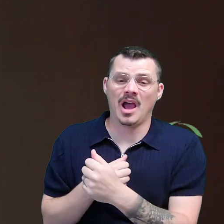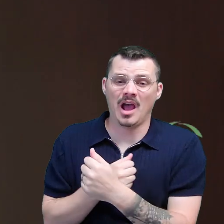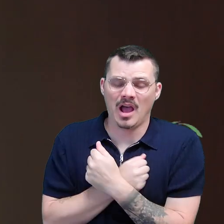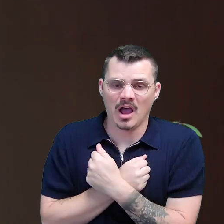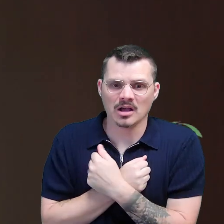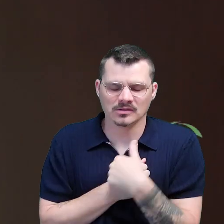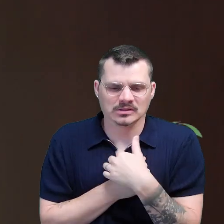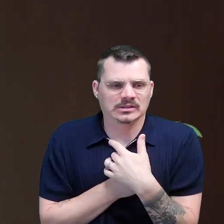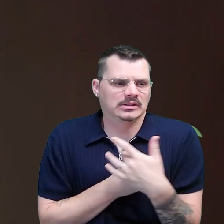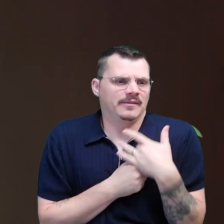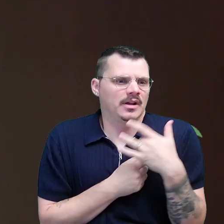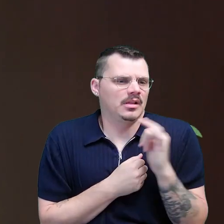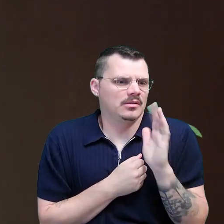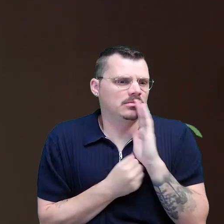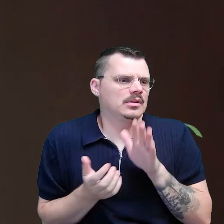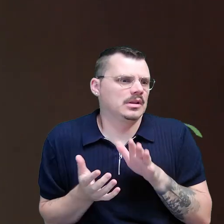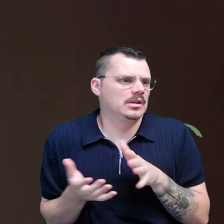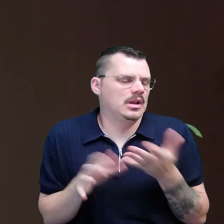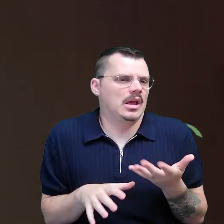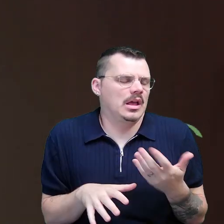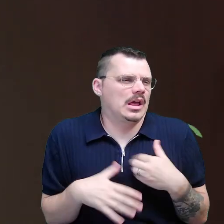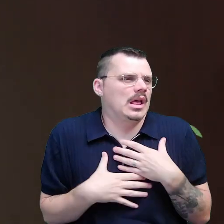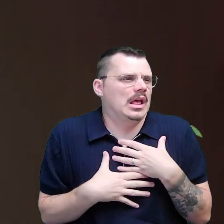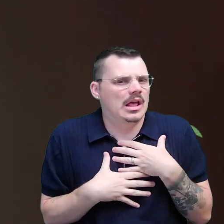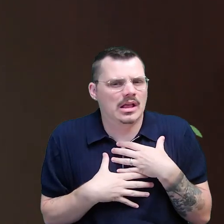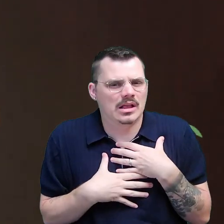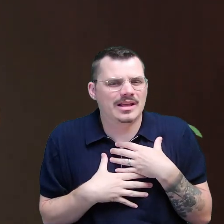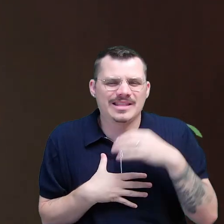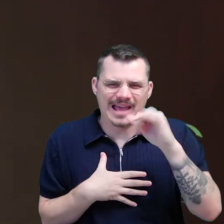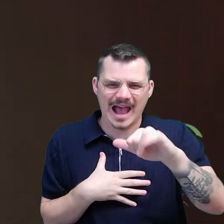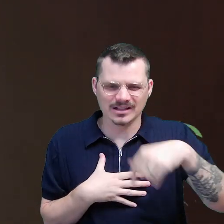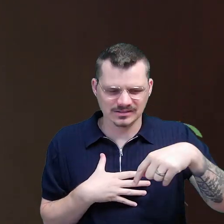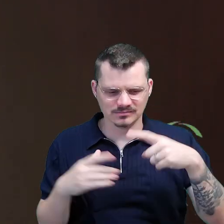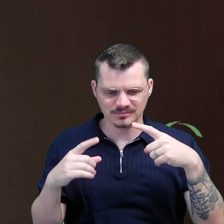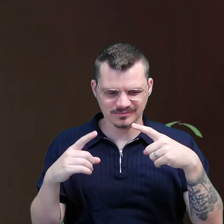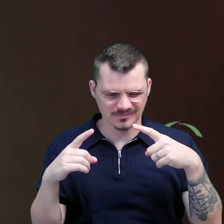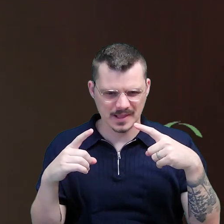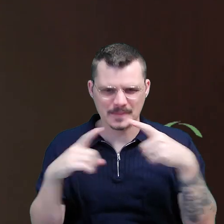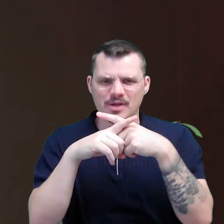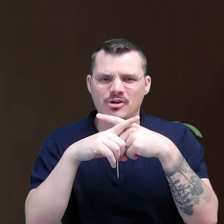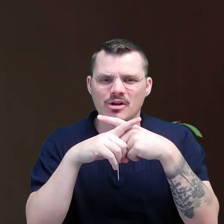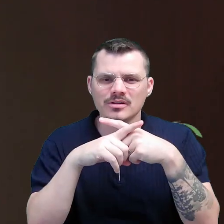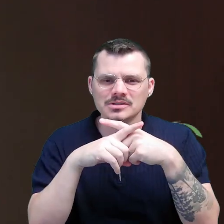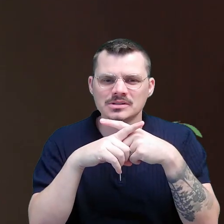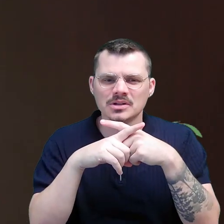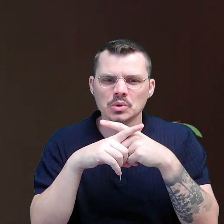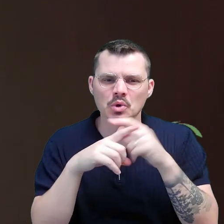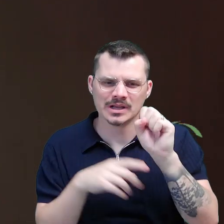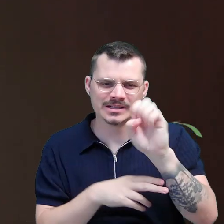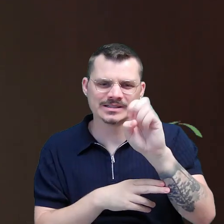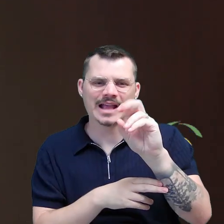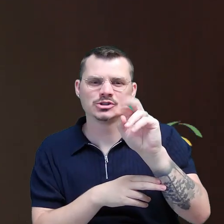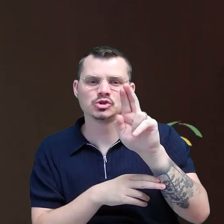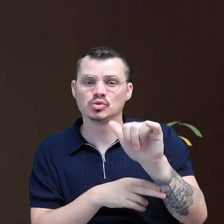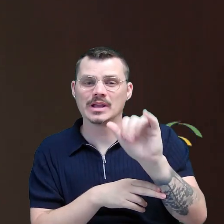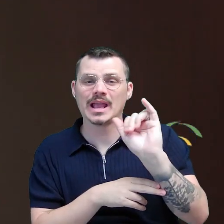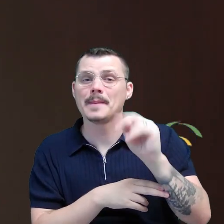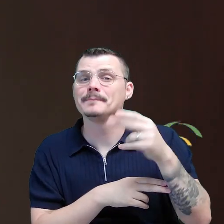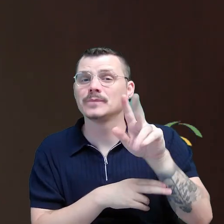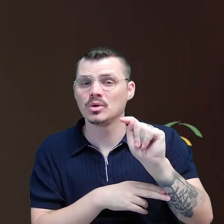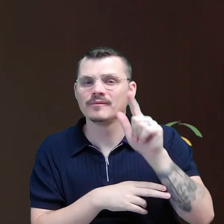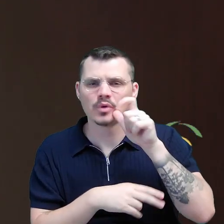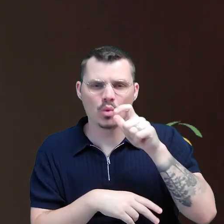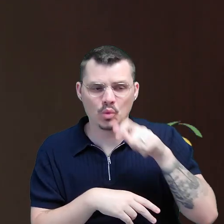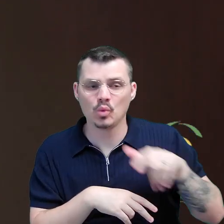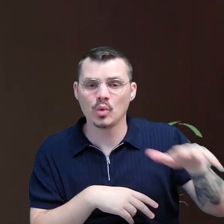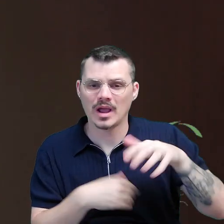die. That is the paradox of sensory input for people with